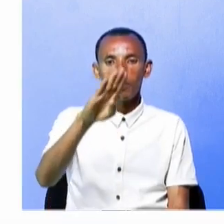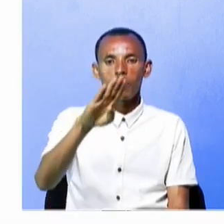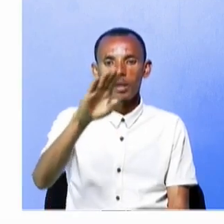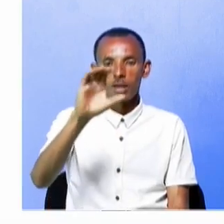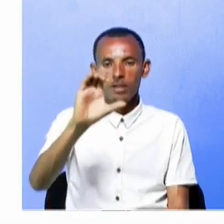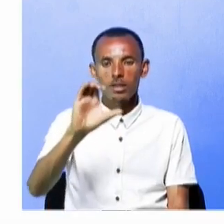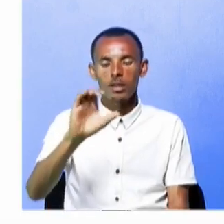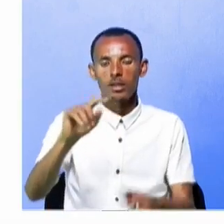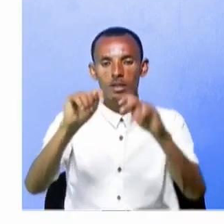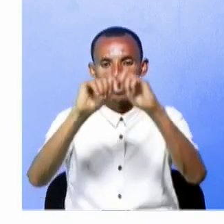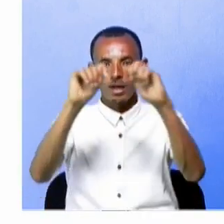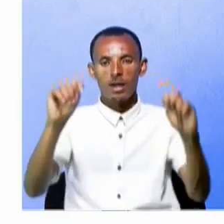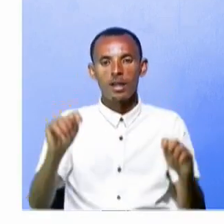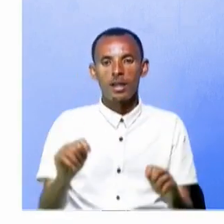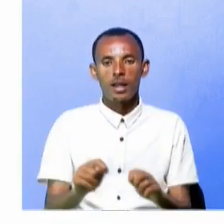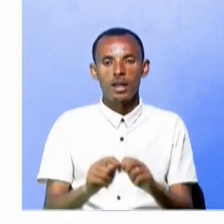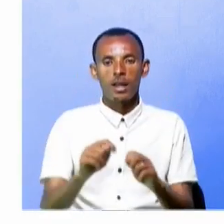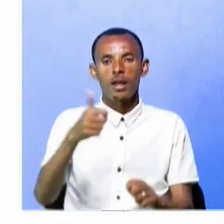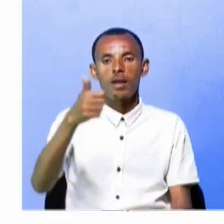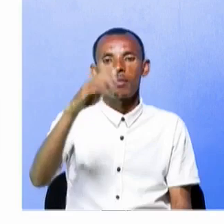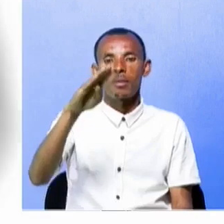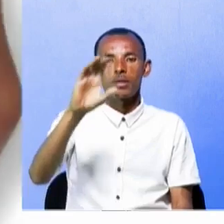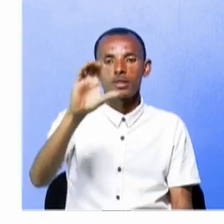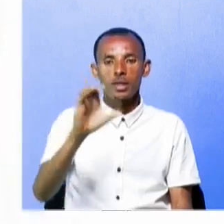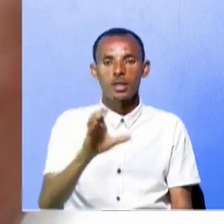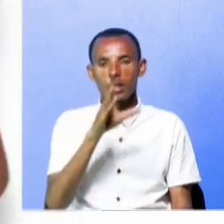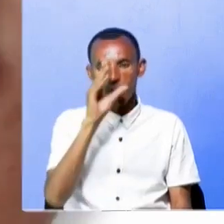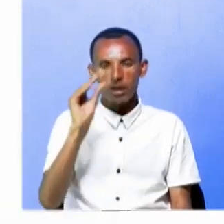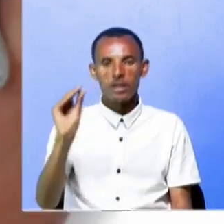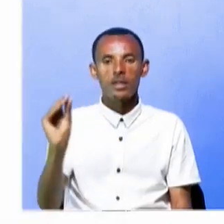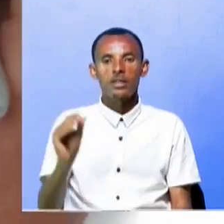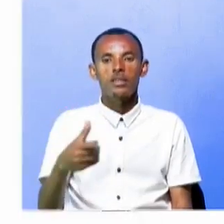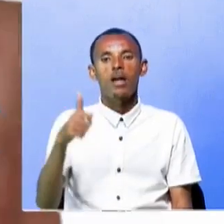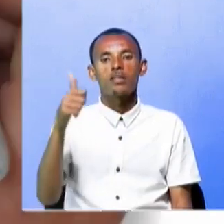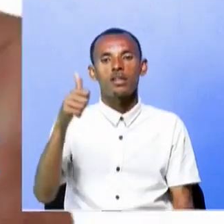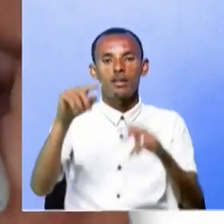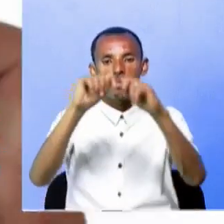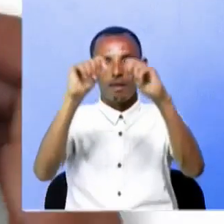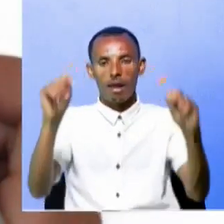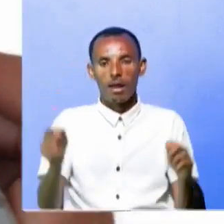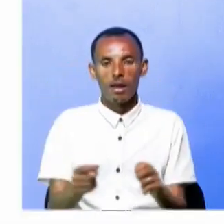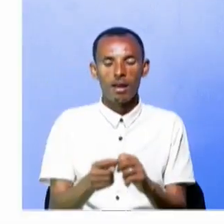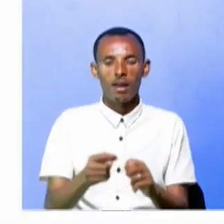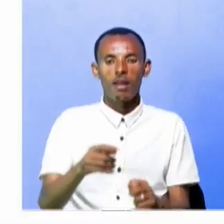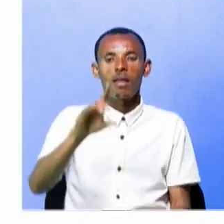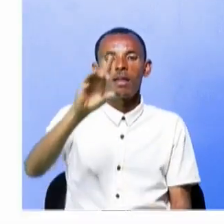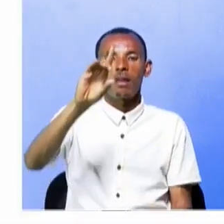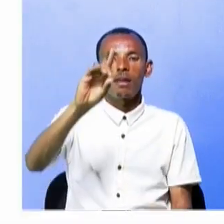ABC, and say the other triangle is